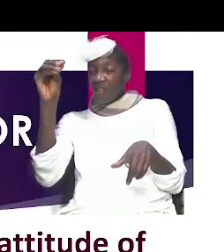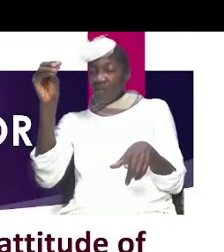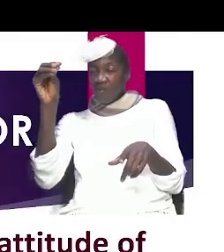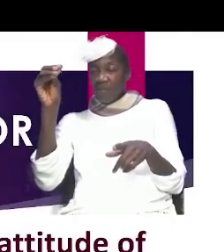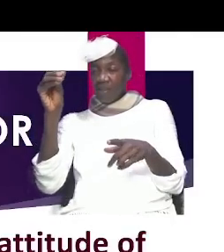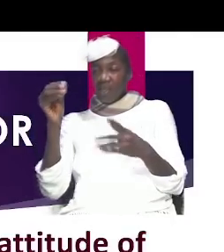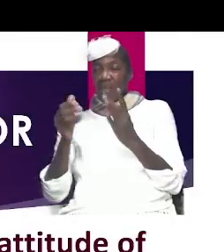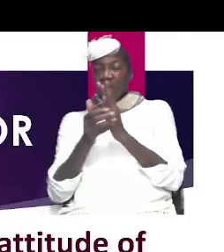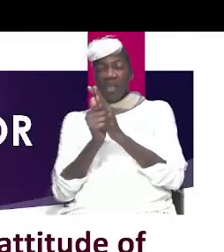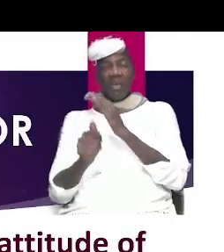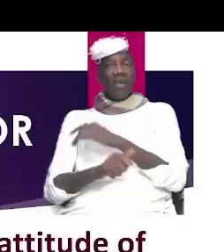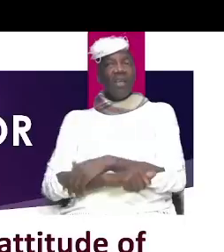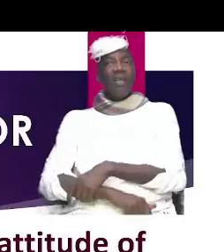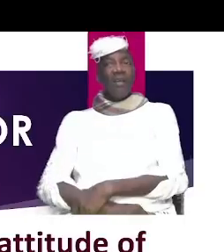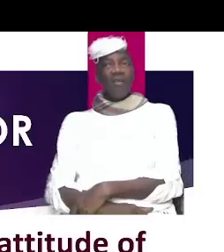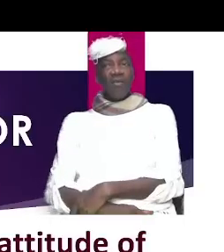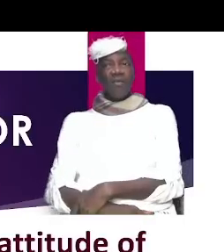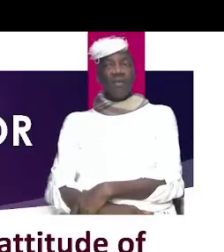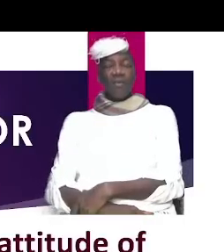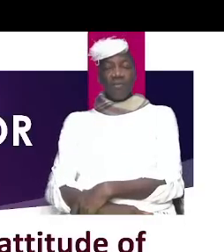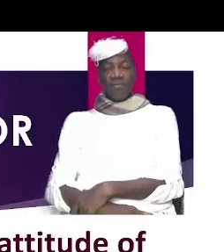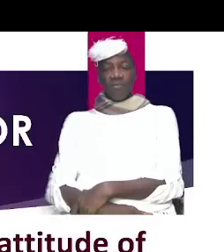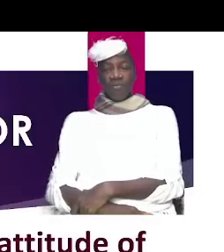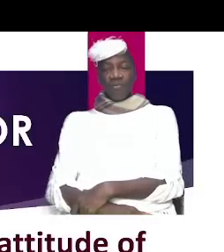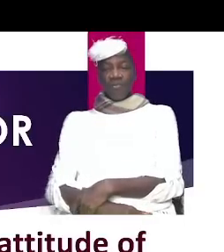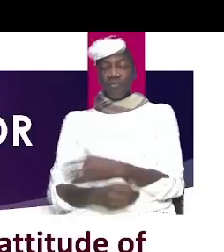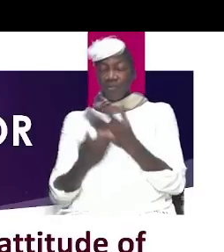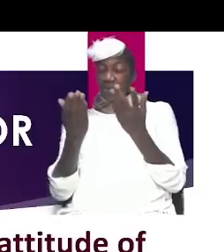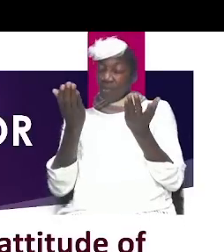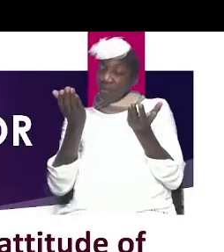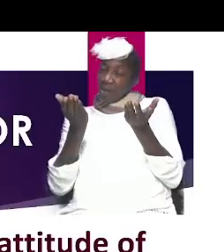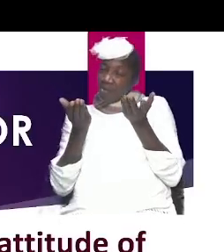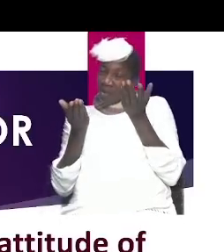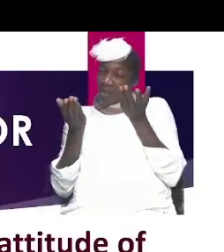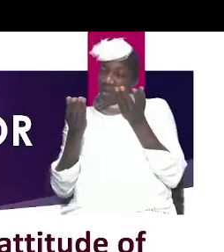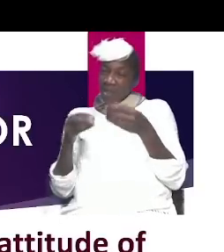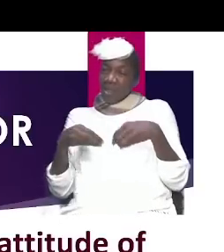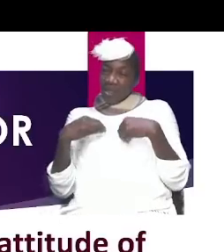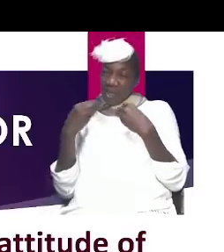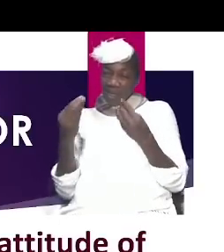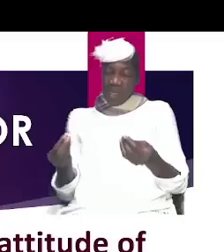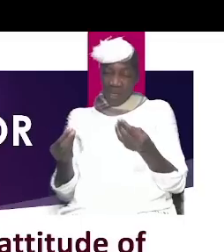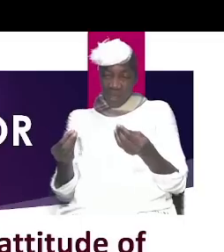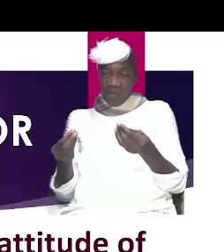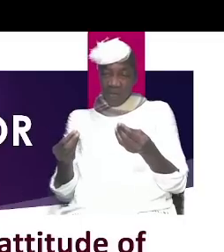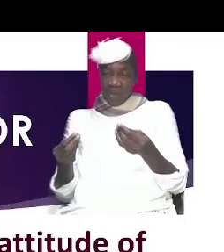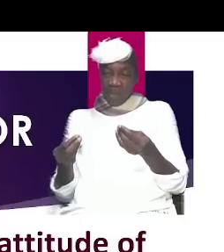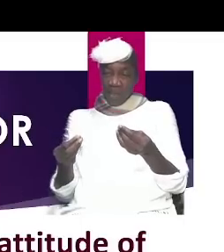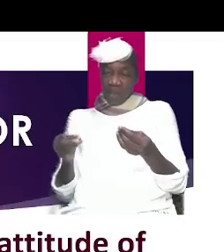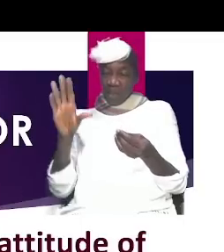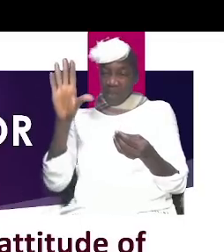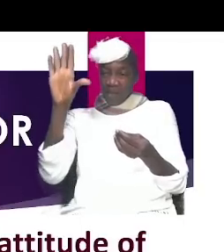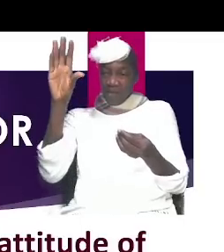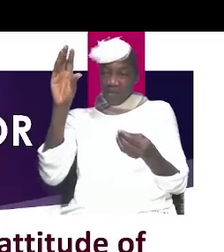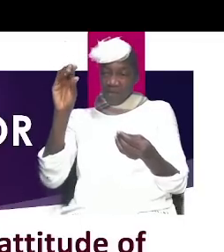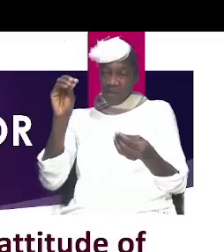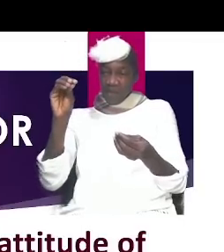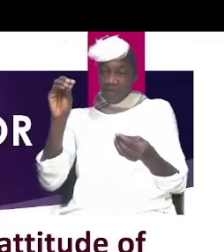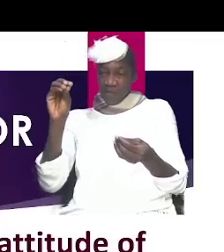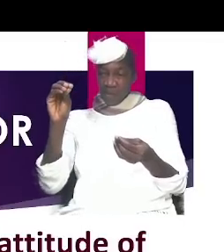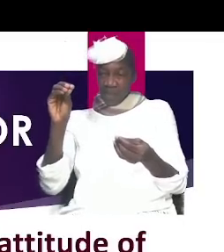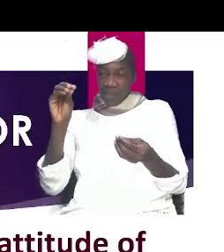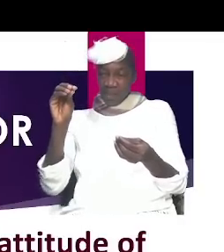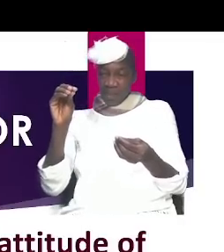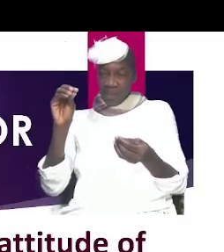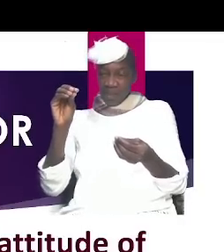Understand the concept. You want to give $50 and by error you give $5,000. You're not going to be rewarded for the $5,000. You're going to be rewarded for the